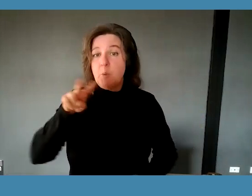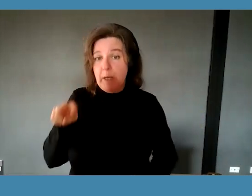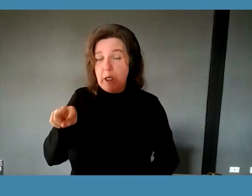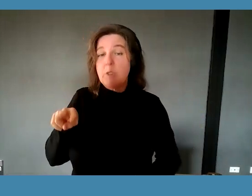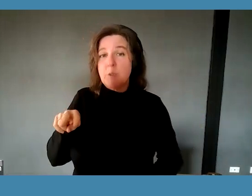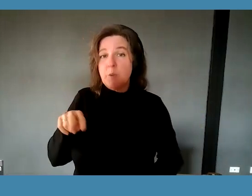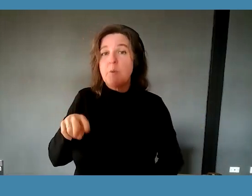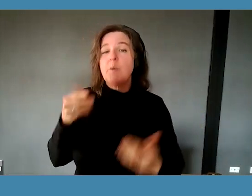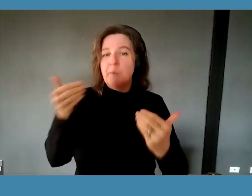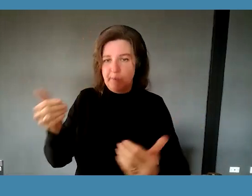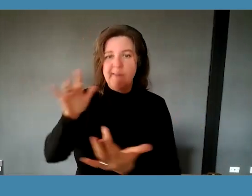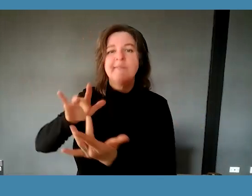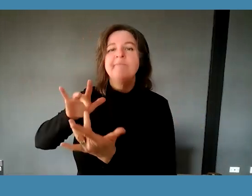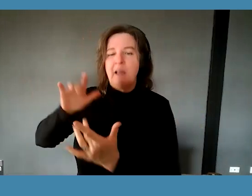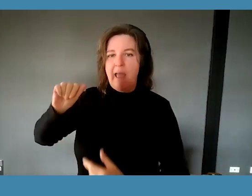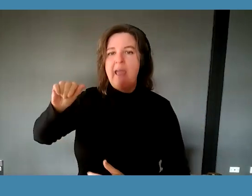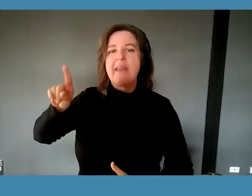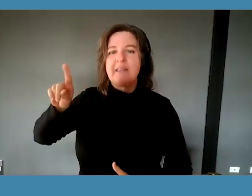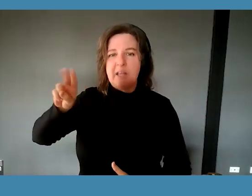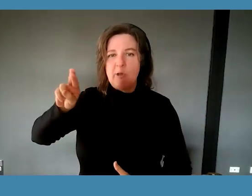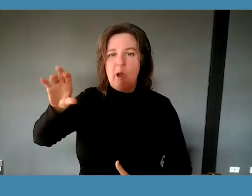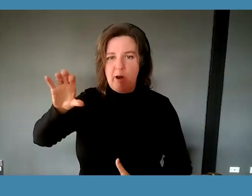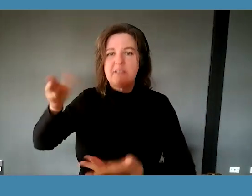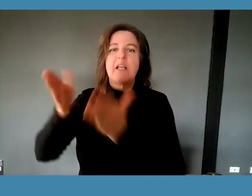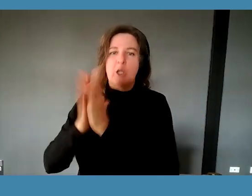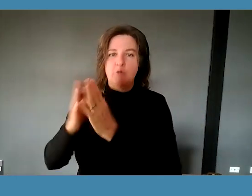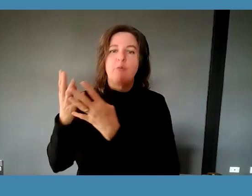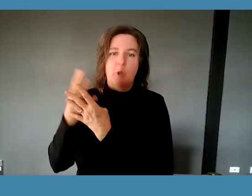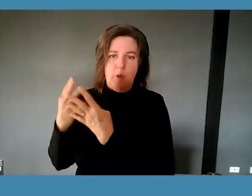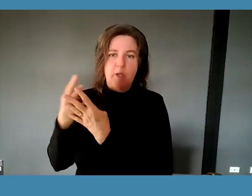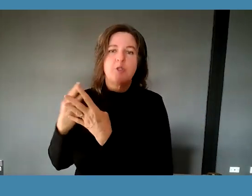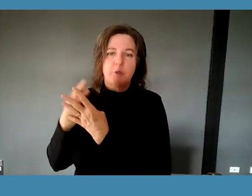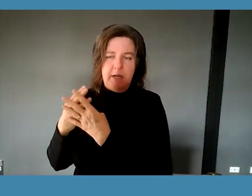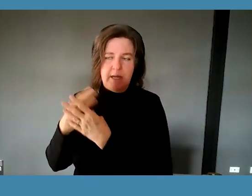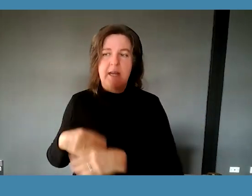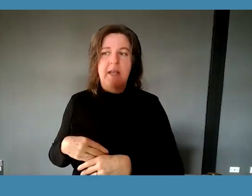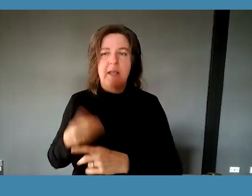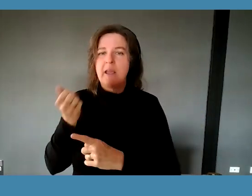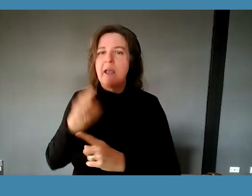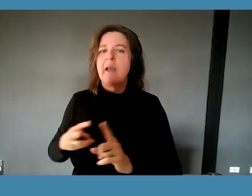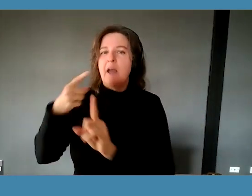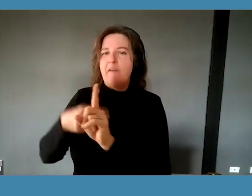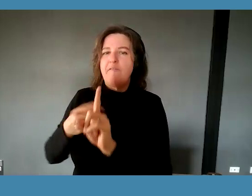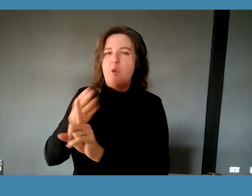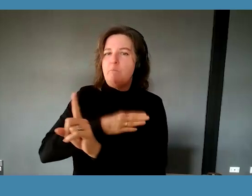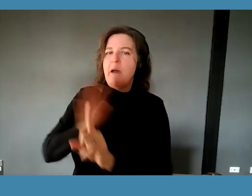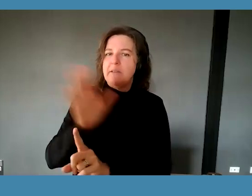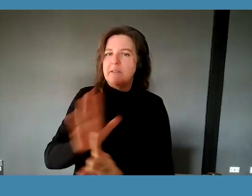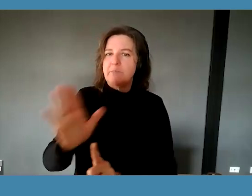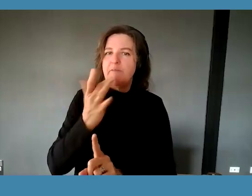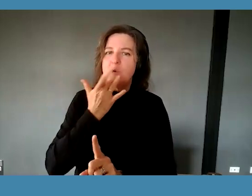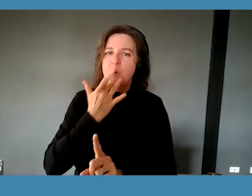would contact the ADRC and request screening a few months before your birthday,